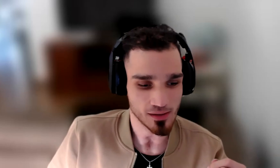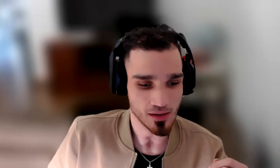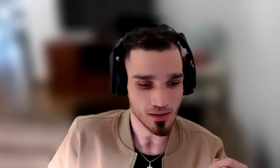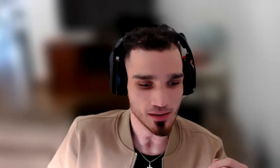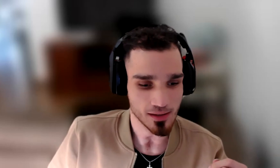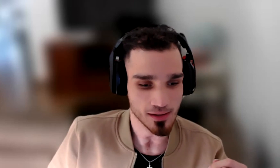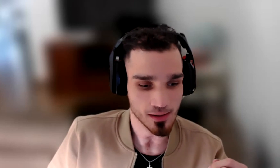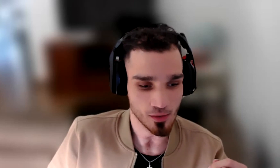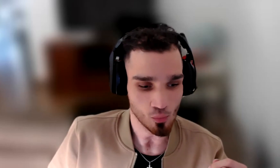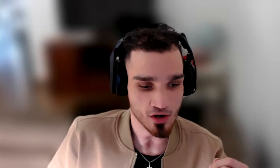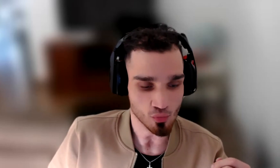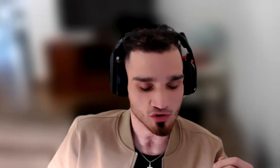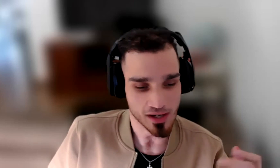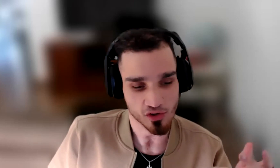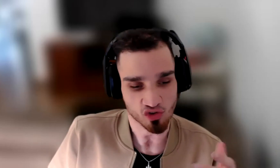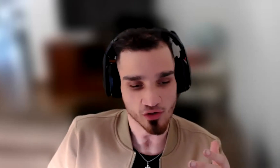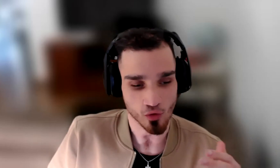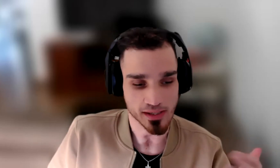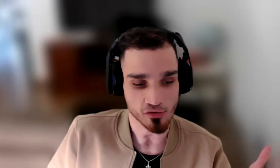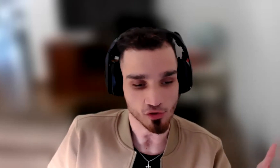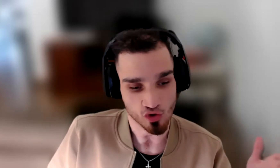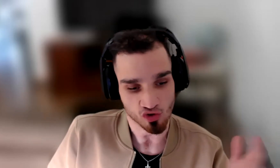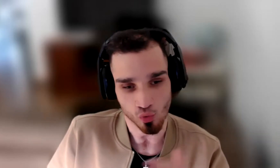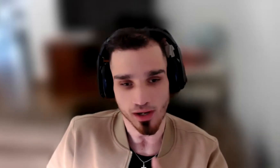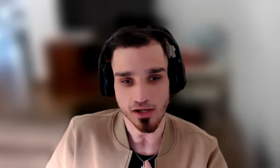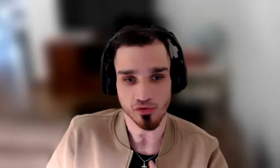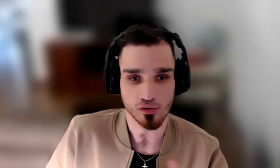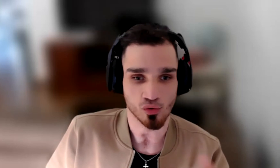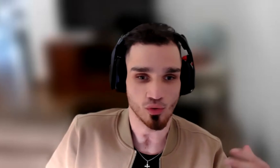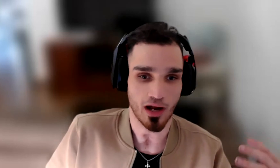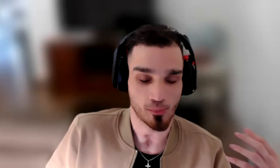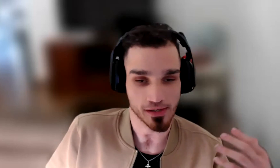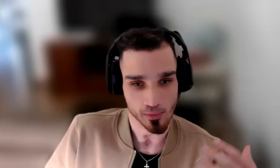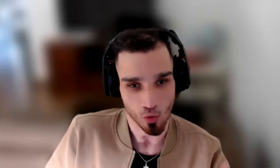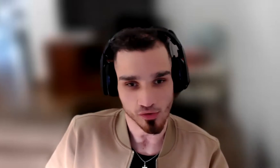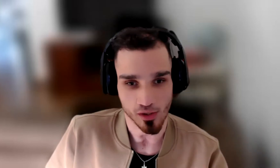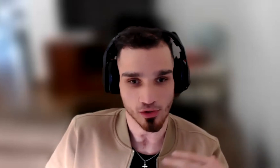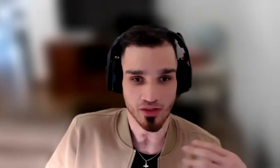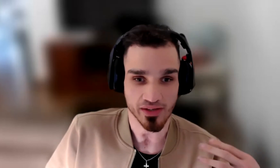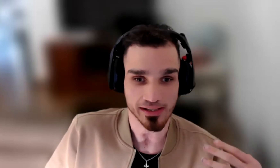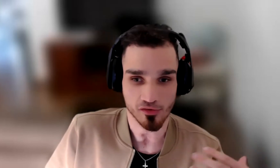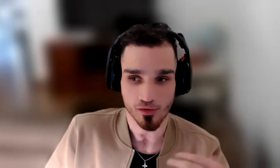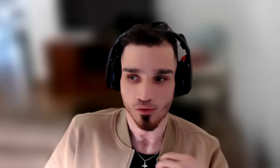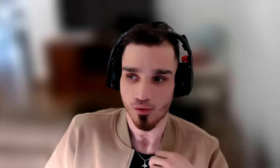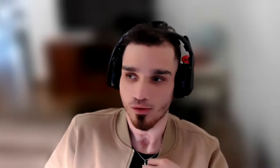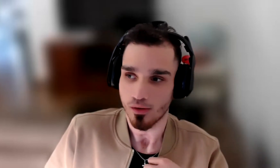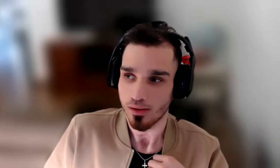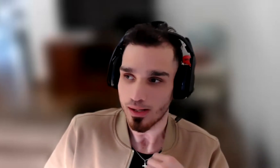think we're transitioning from institutional days into us becoming more accepted. I think